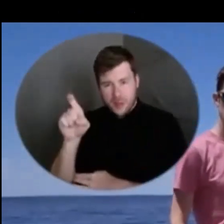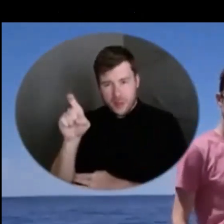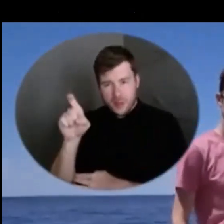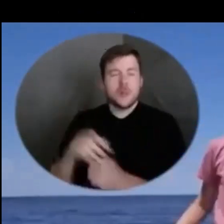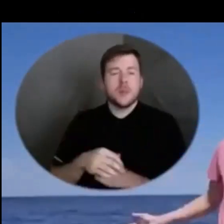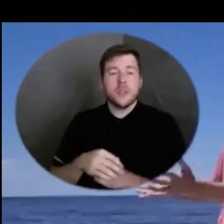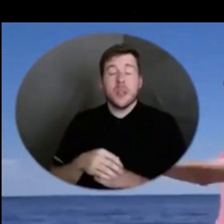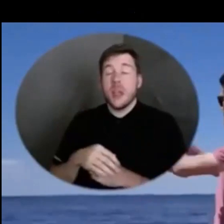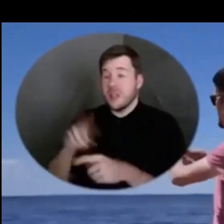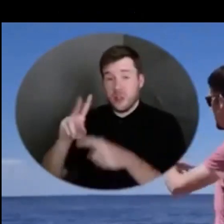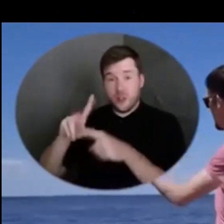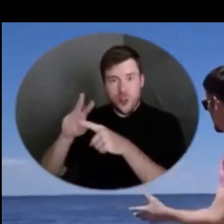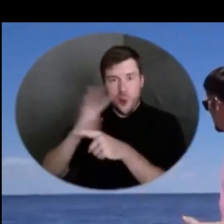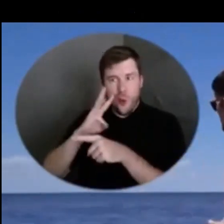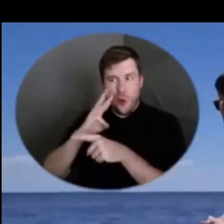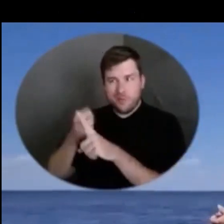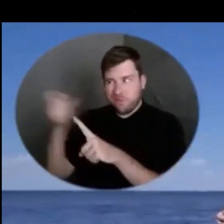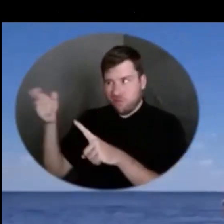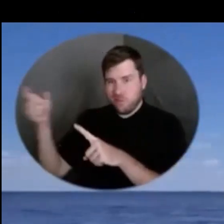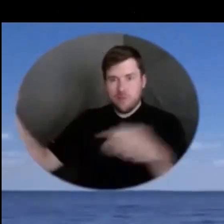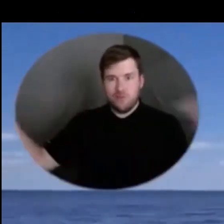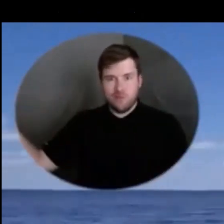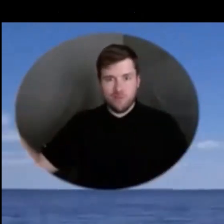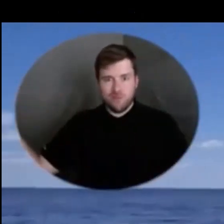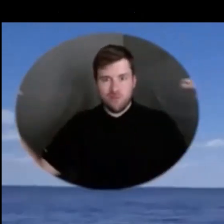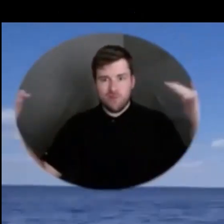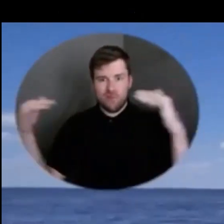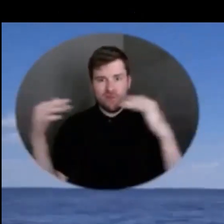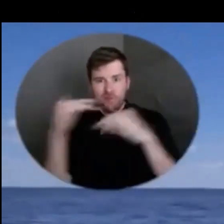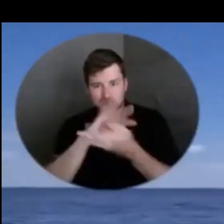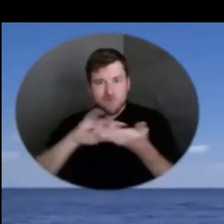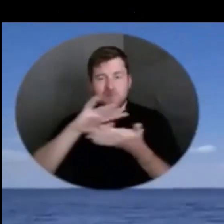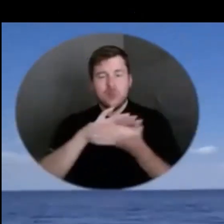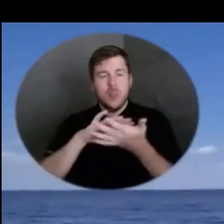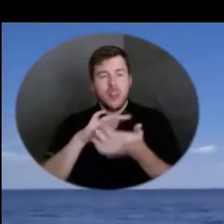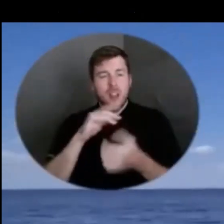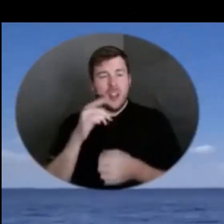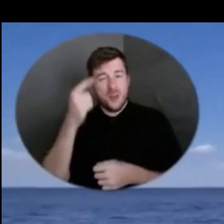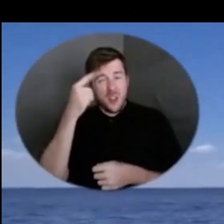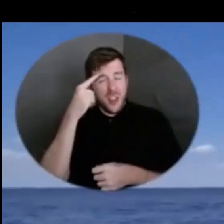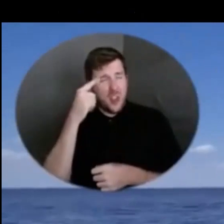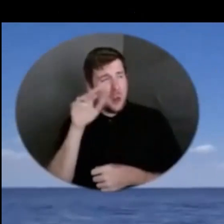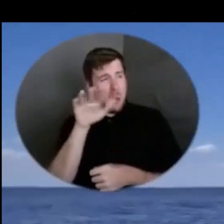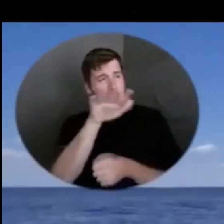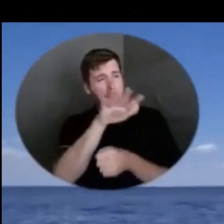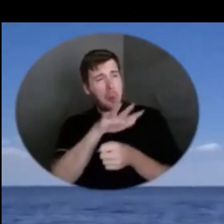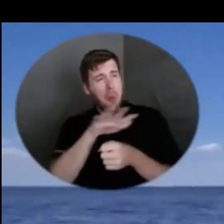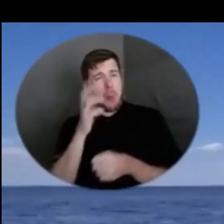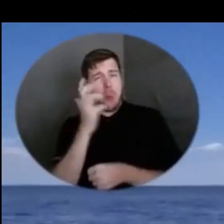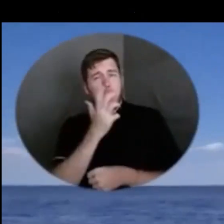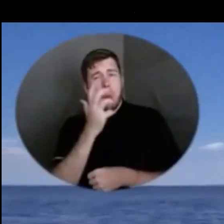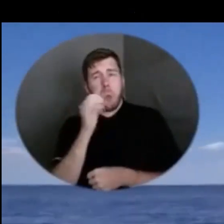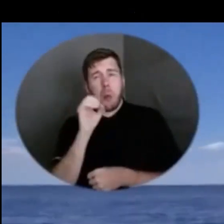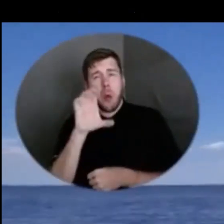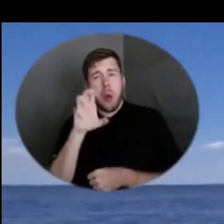in and mixes into this big area. Now you may look at it and say, man, that looks a lot like the ocean. It's big, open, wide water. It's really not that